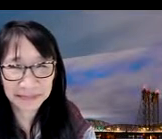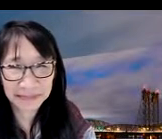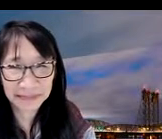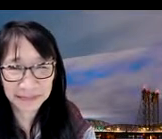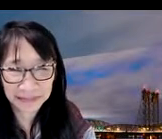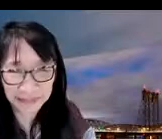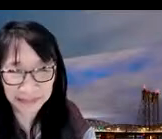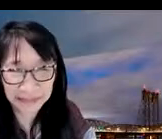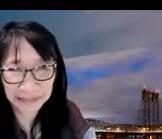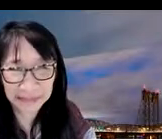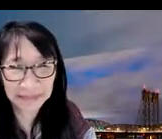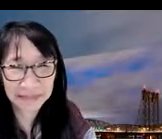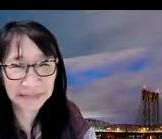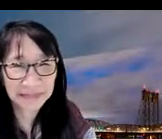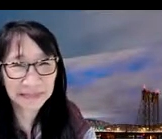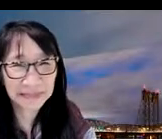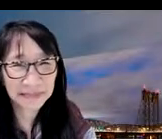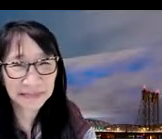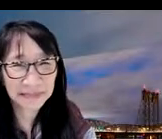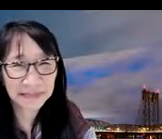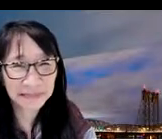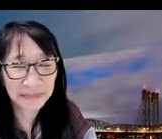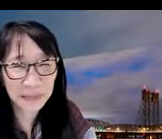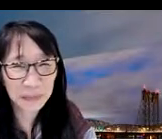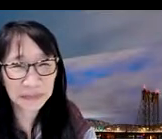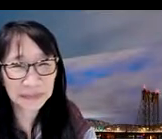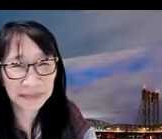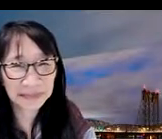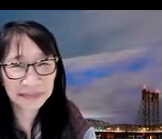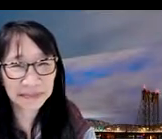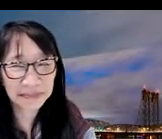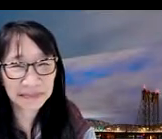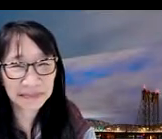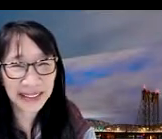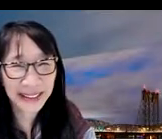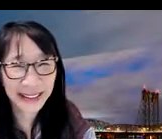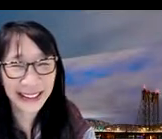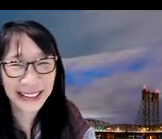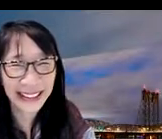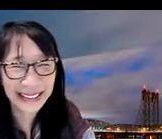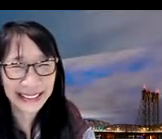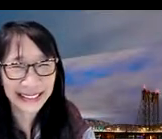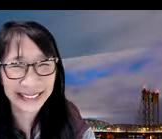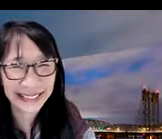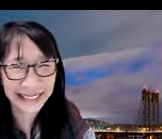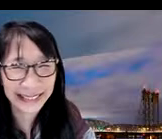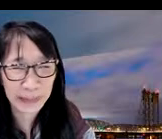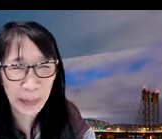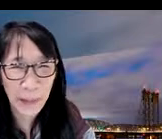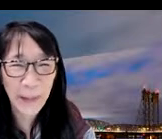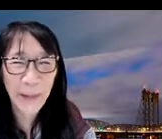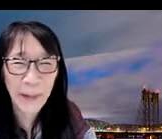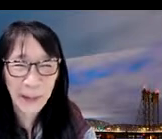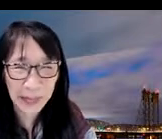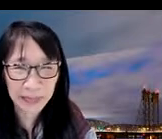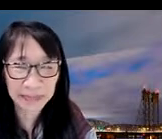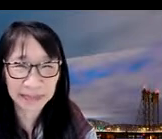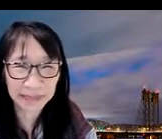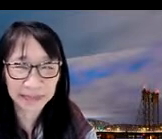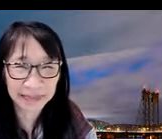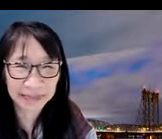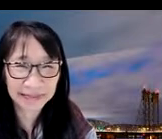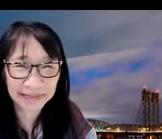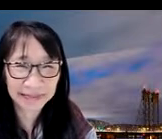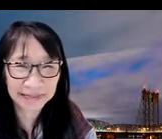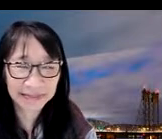for that particular project. So that's when I think about this project, that's what I think about. So it's here, and I wish I was actually going over